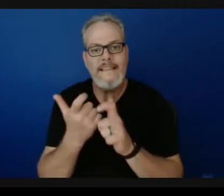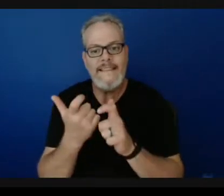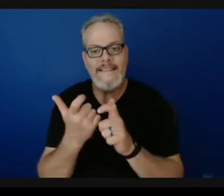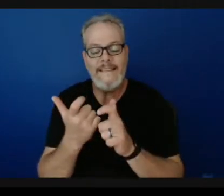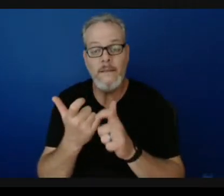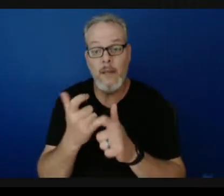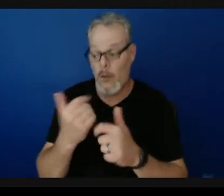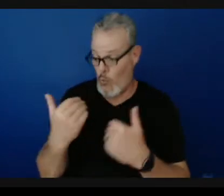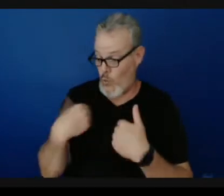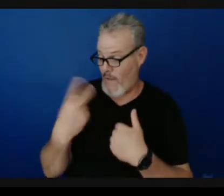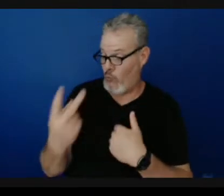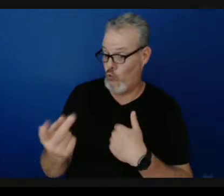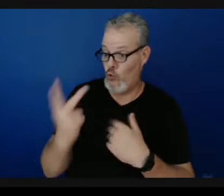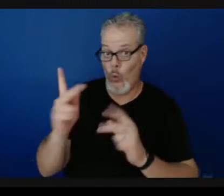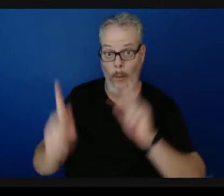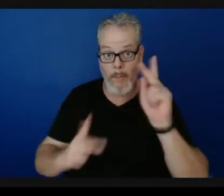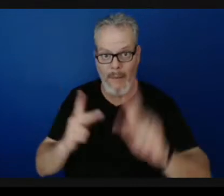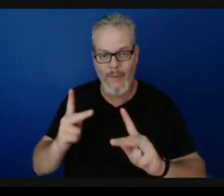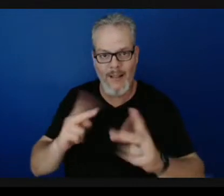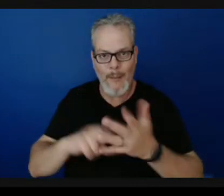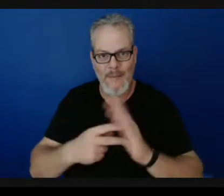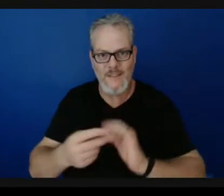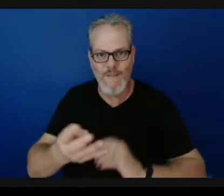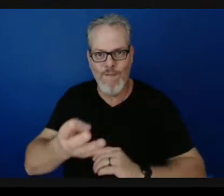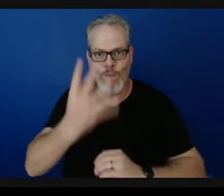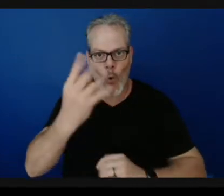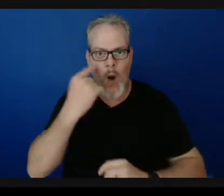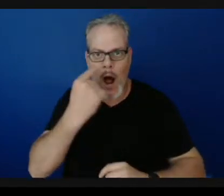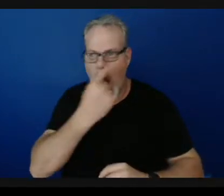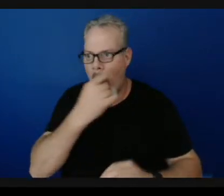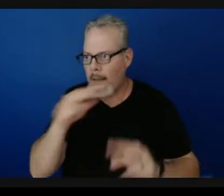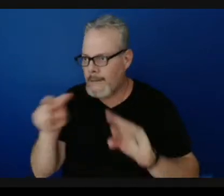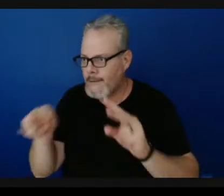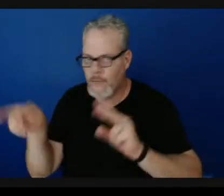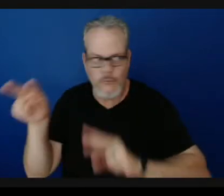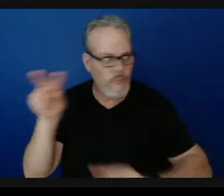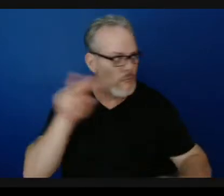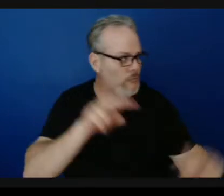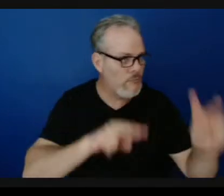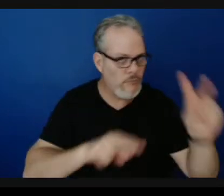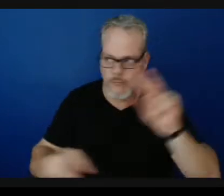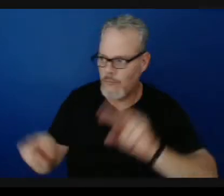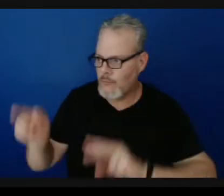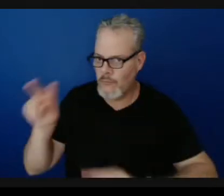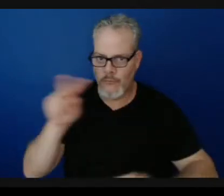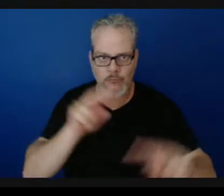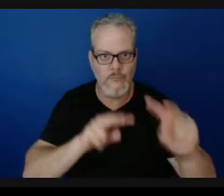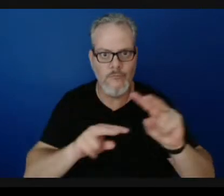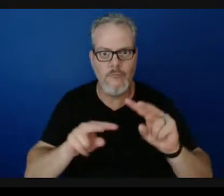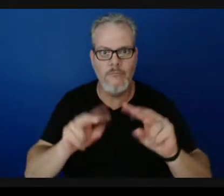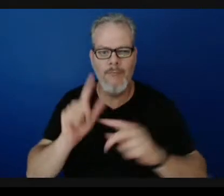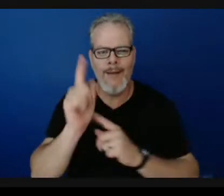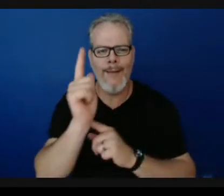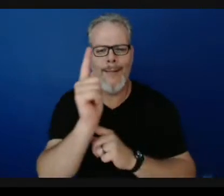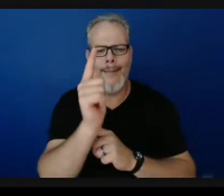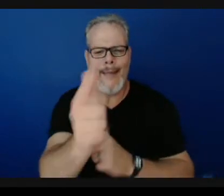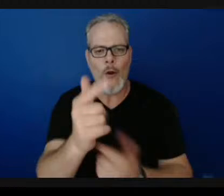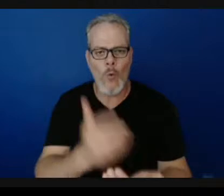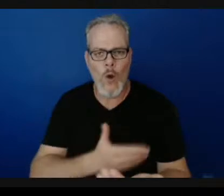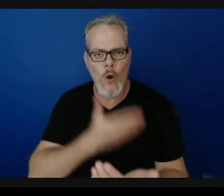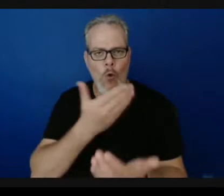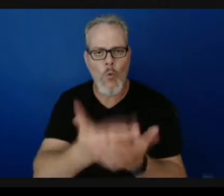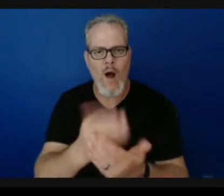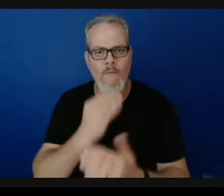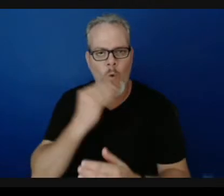there, you got 4 eyeballs looking around and you can really pick up on things. But it's not till we get home and we've shot 10